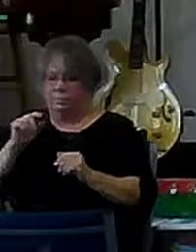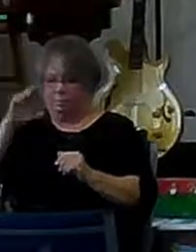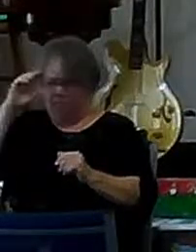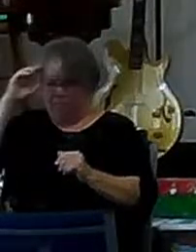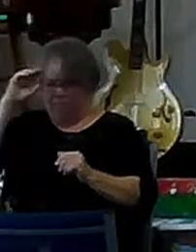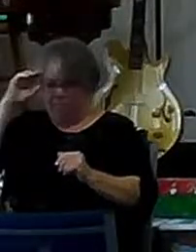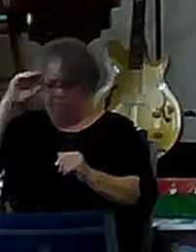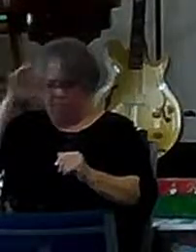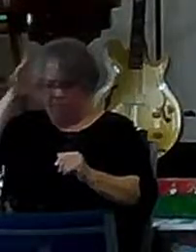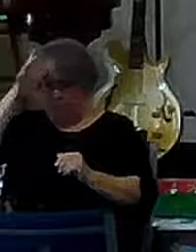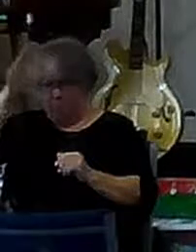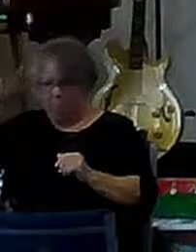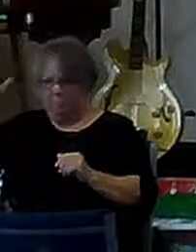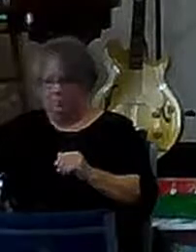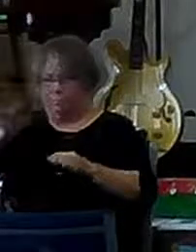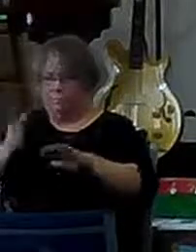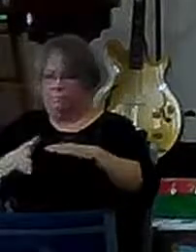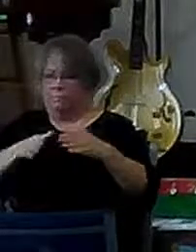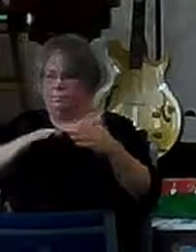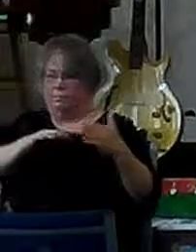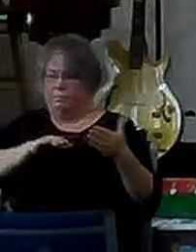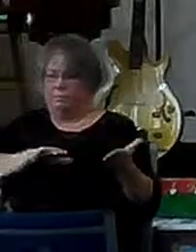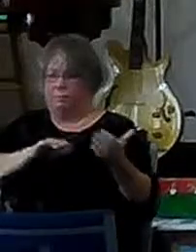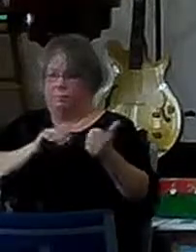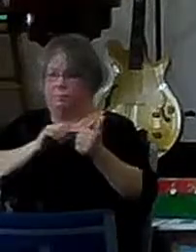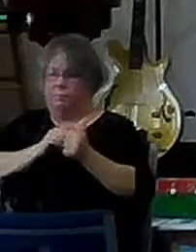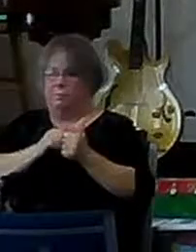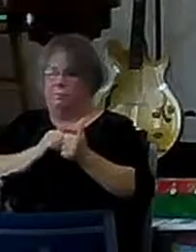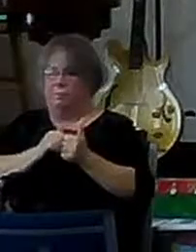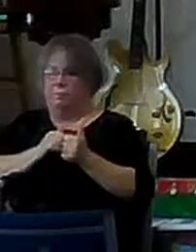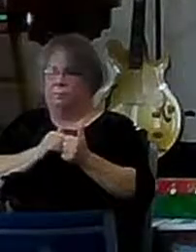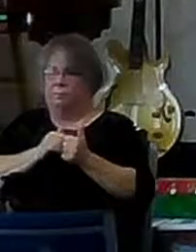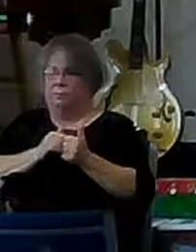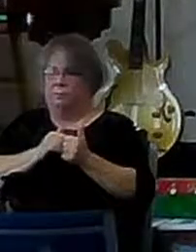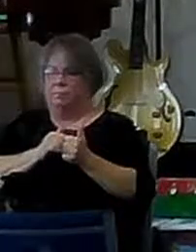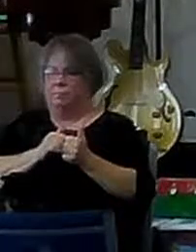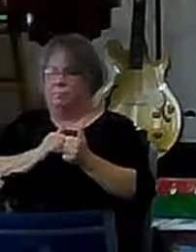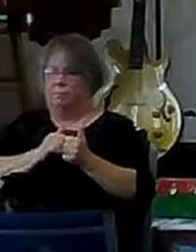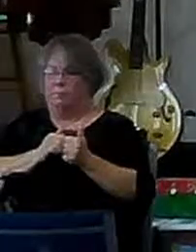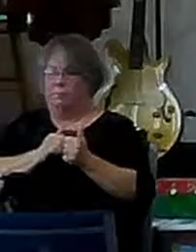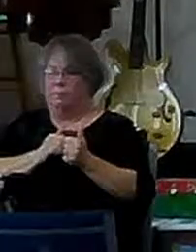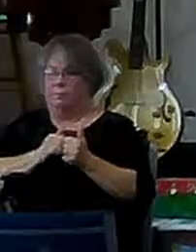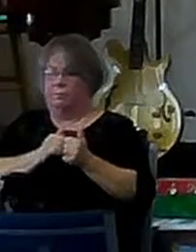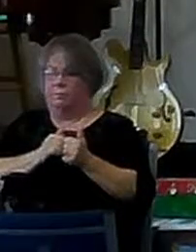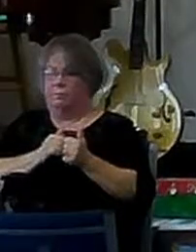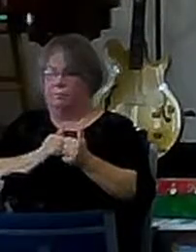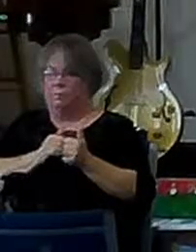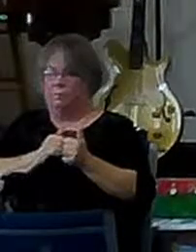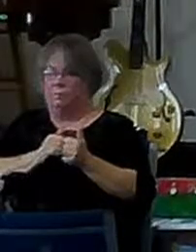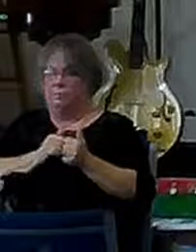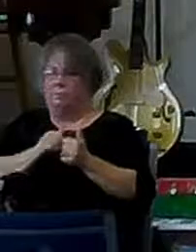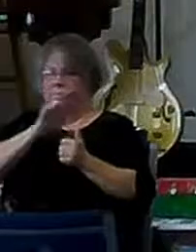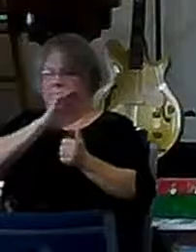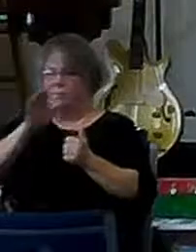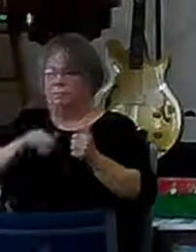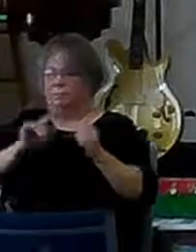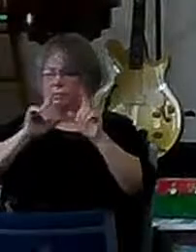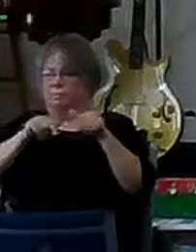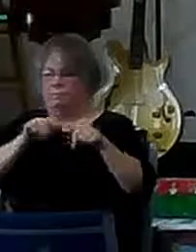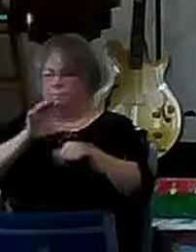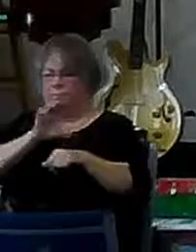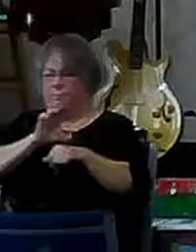say a hostility towards any form of organized religion. Never went to church.